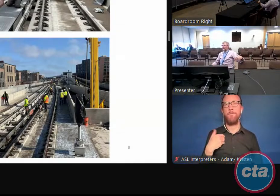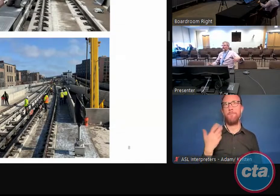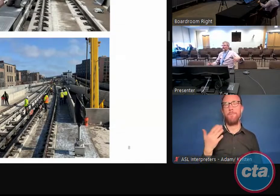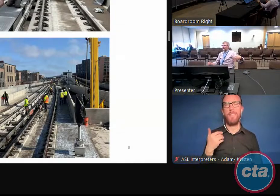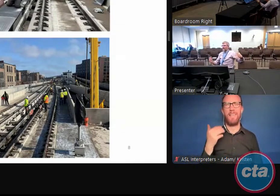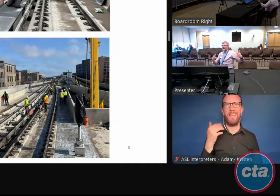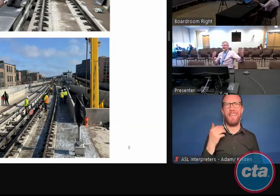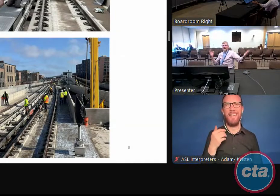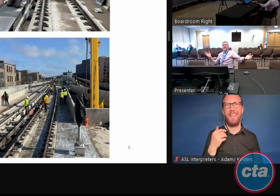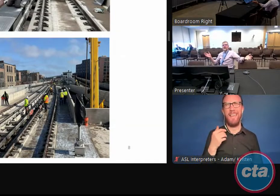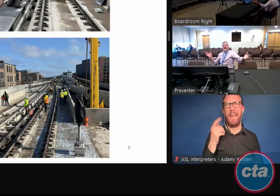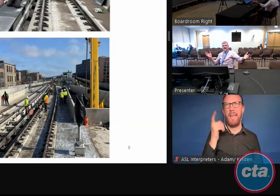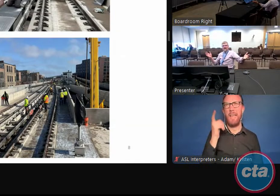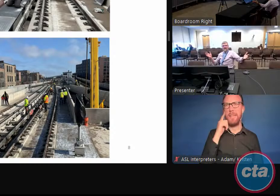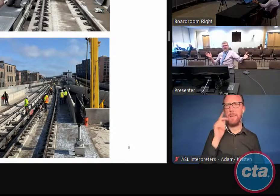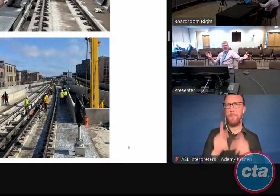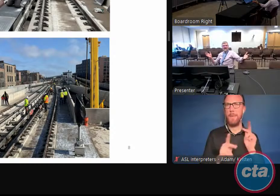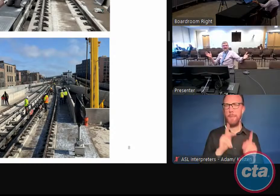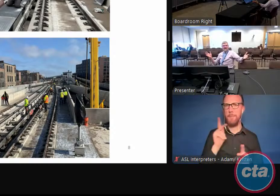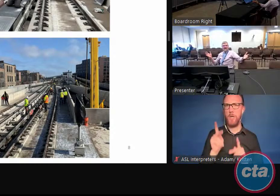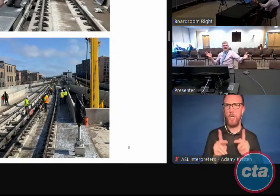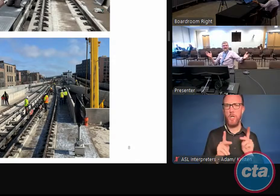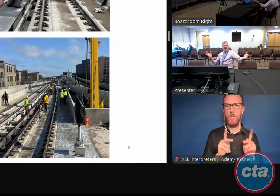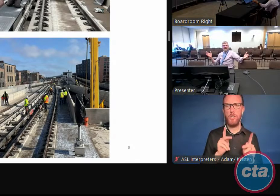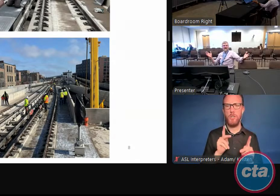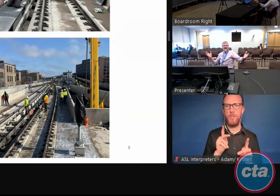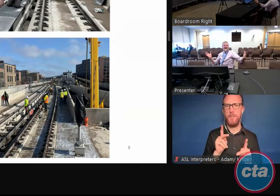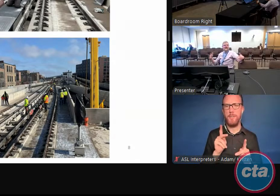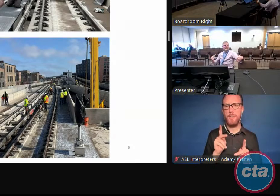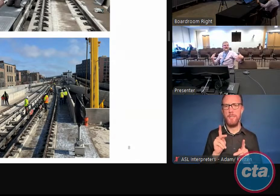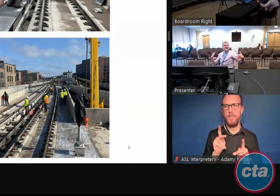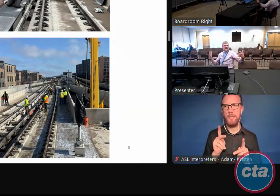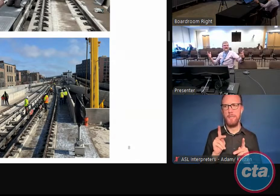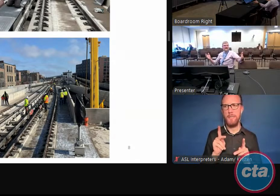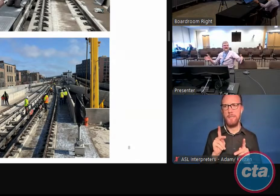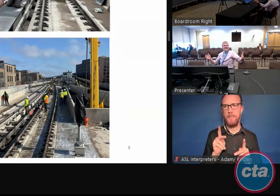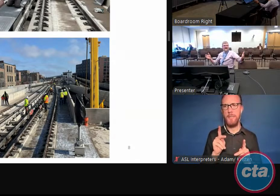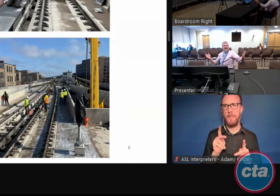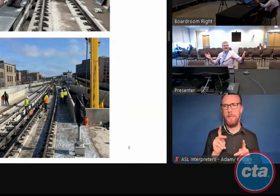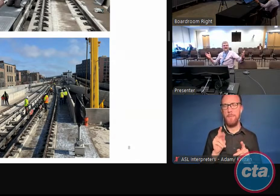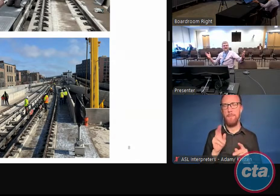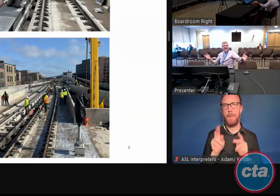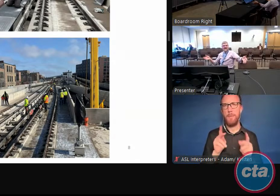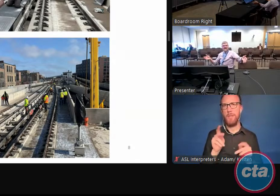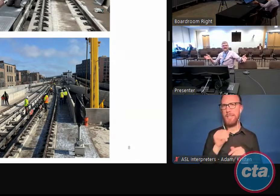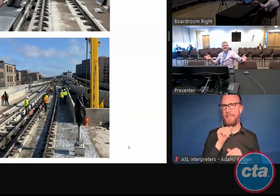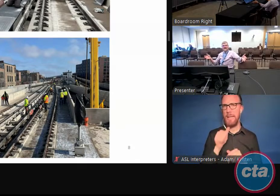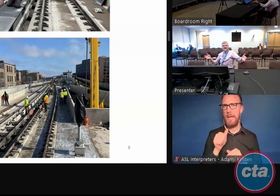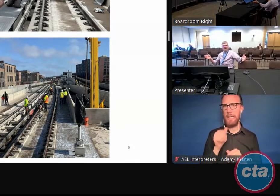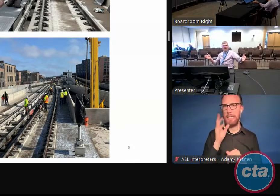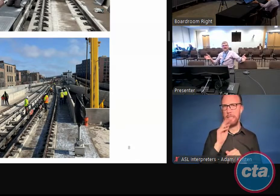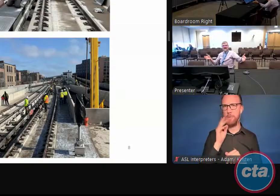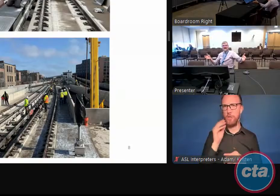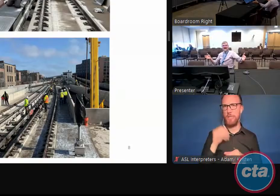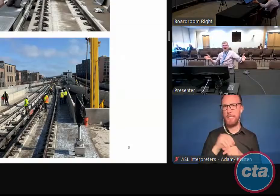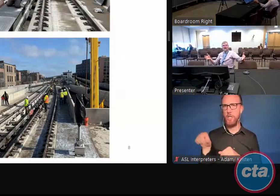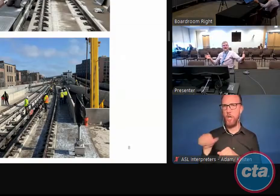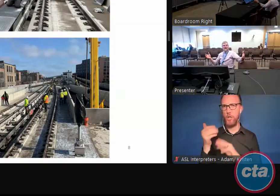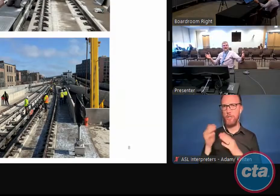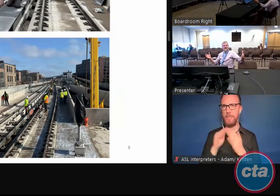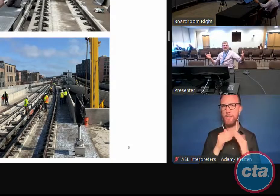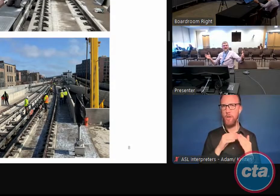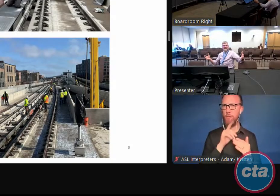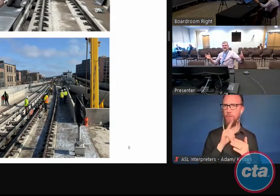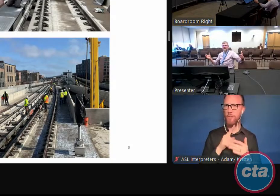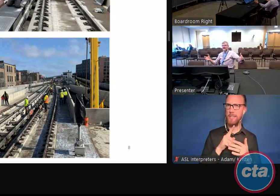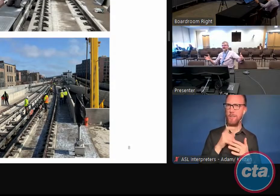don't think people that haven't experienced transit in other cities appreciate how